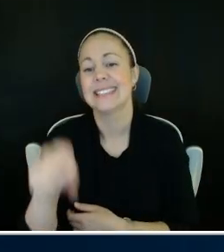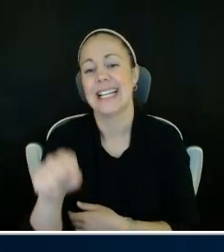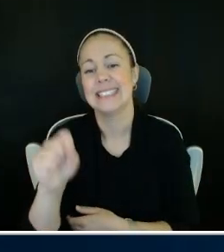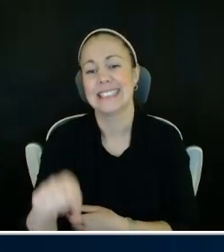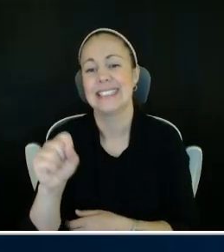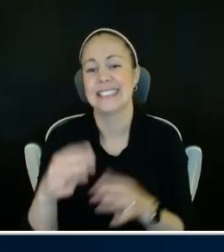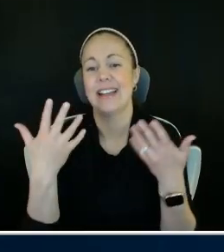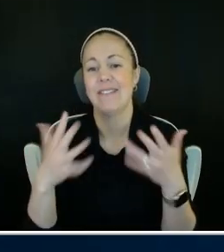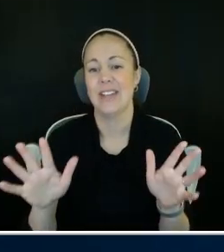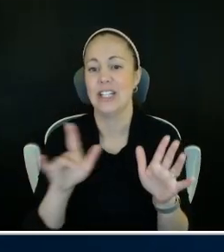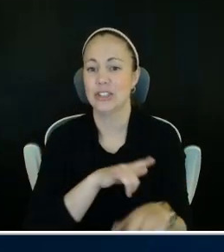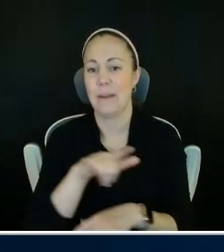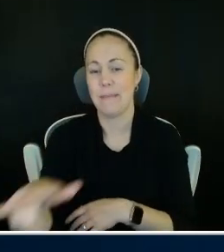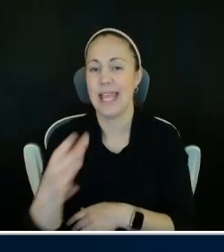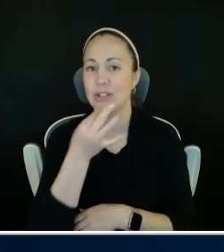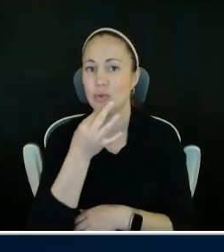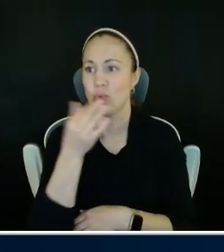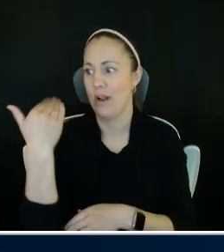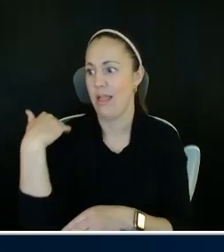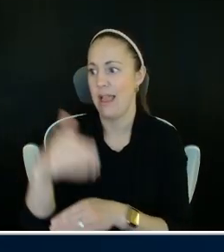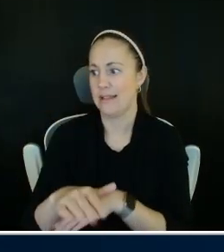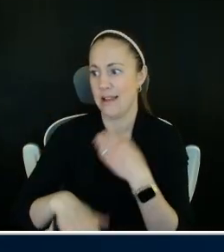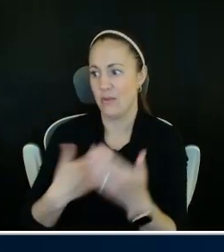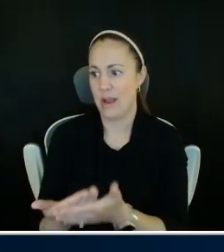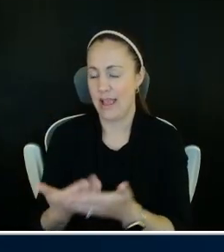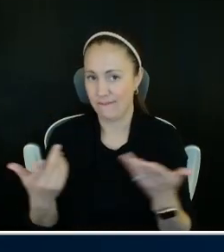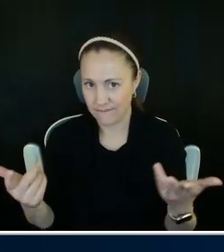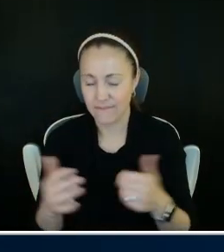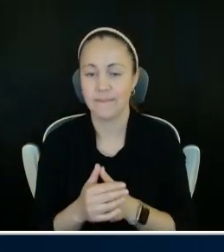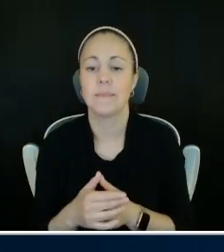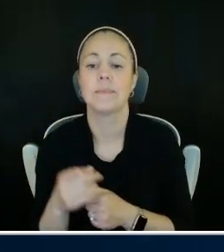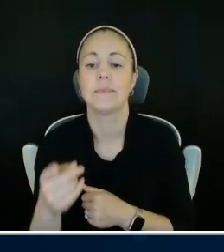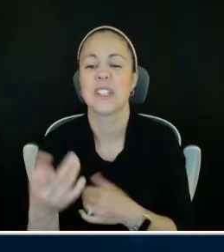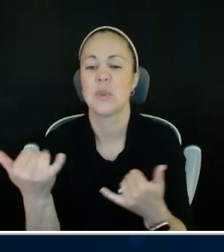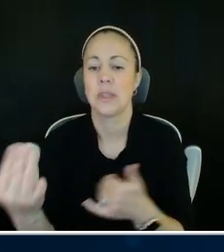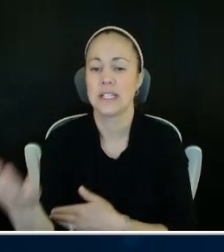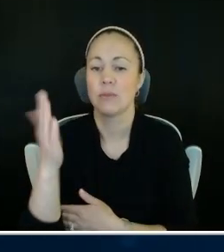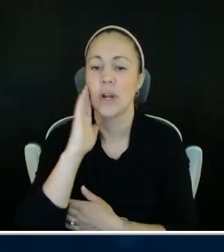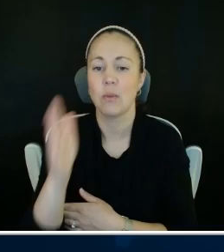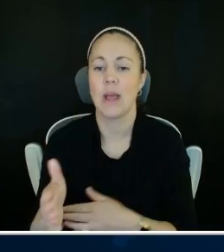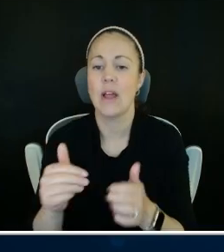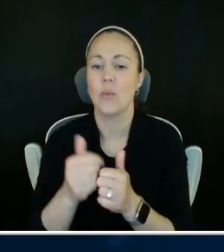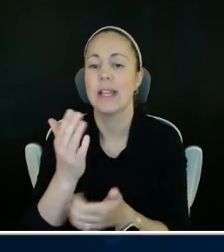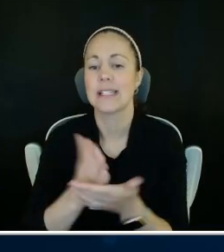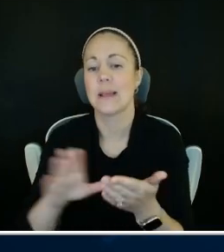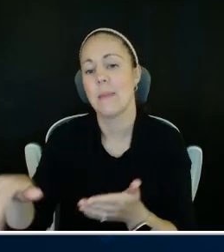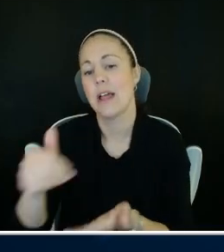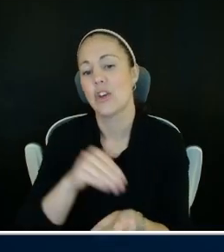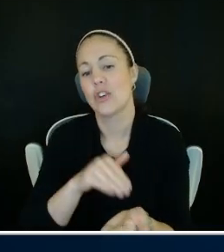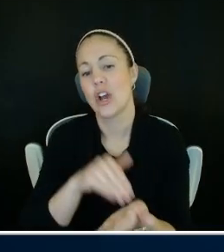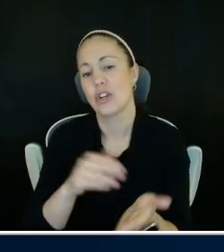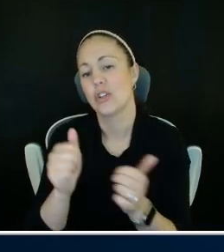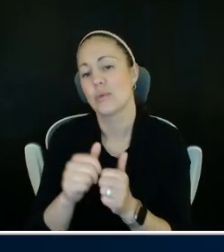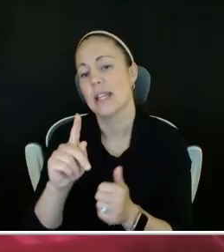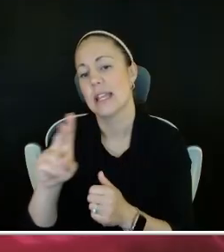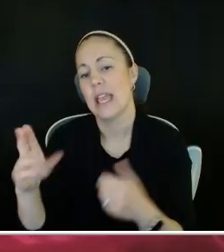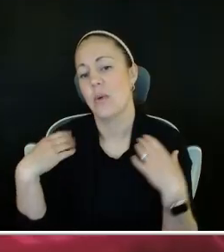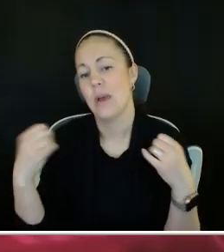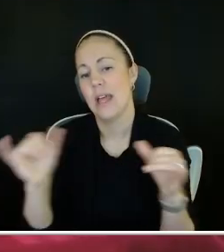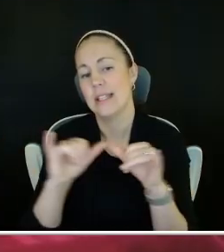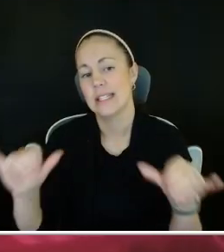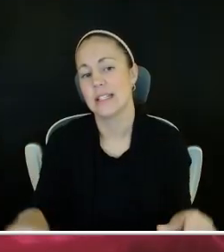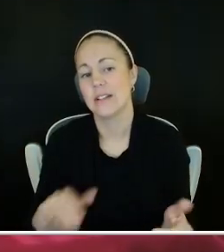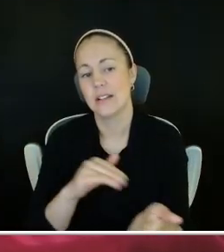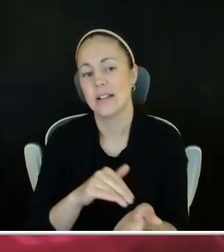last night, getting on the plane this morning, along with some other physicians from the University of Kansas Health System, Dr. Nolan,